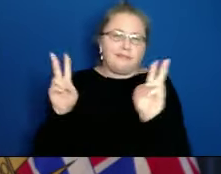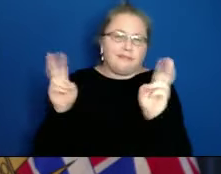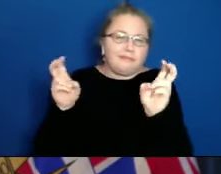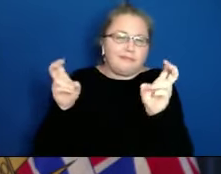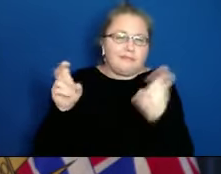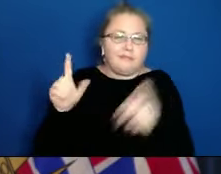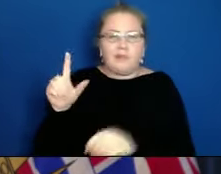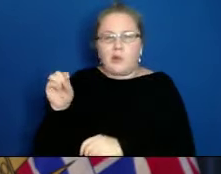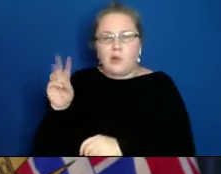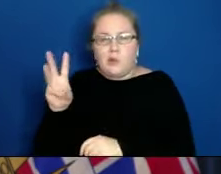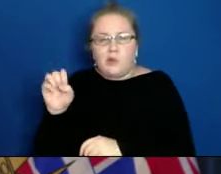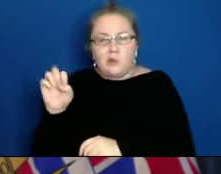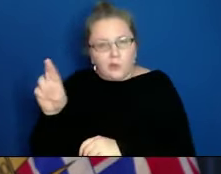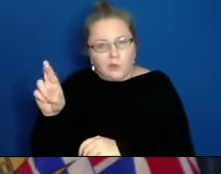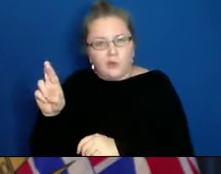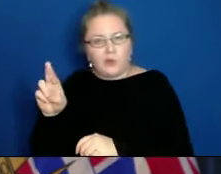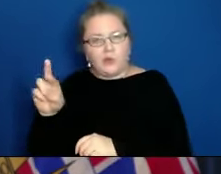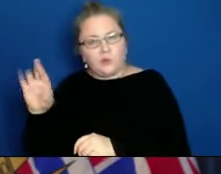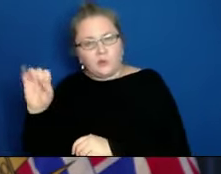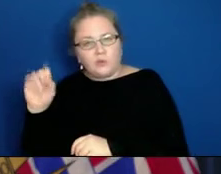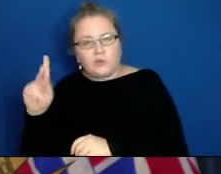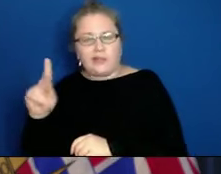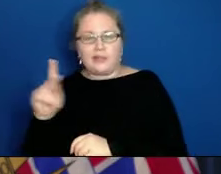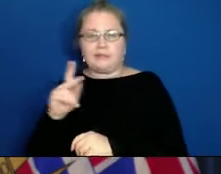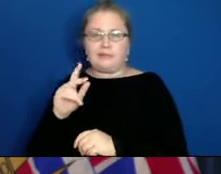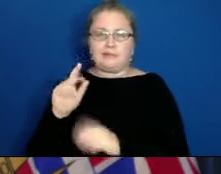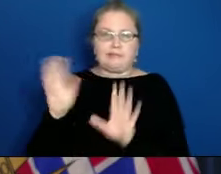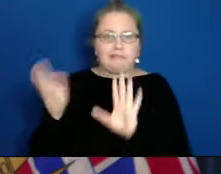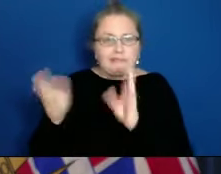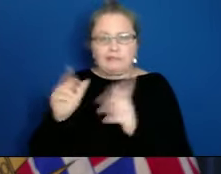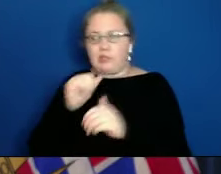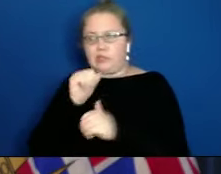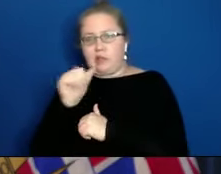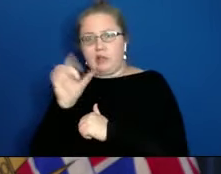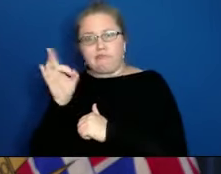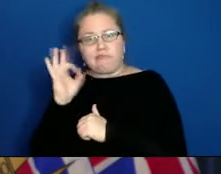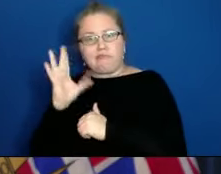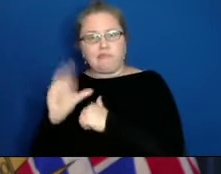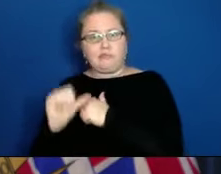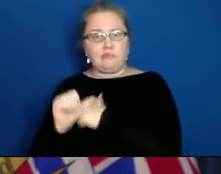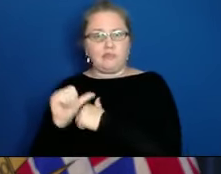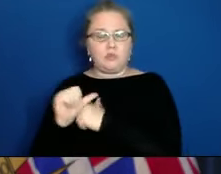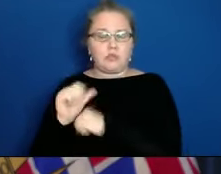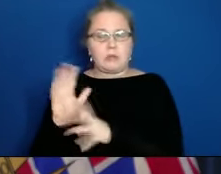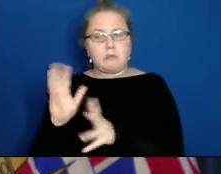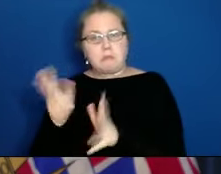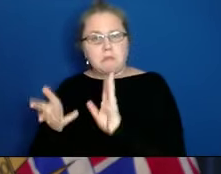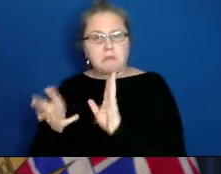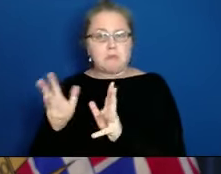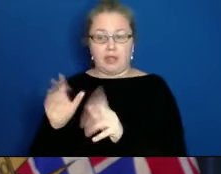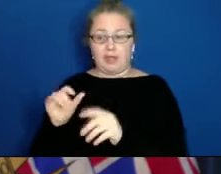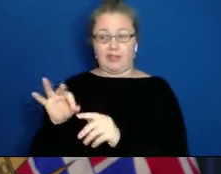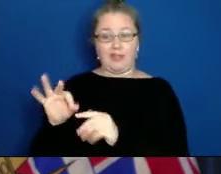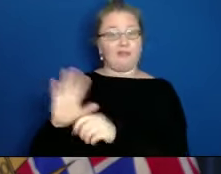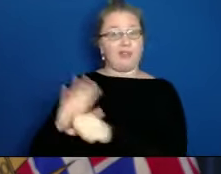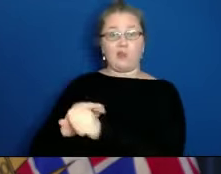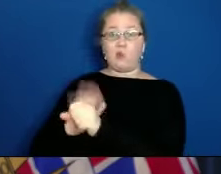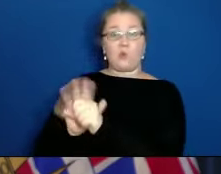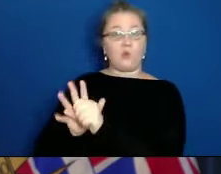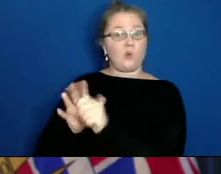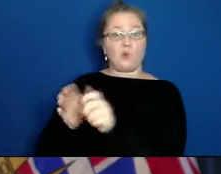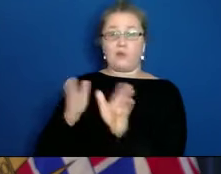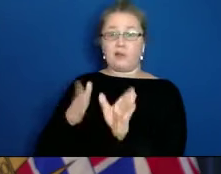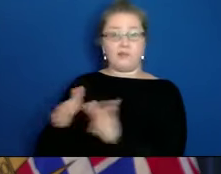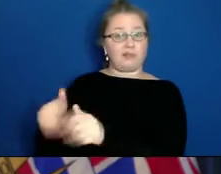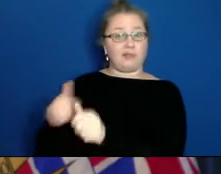risk activities, if they're not, these plans are not followed intensely, that we